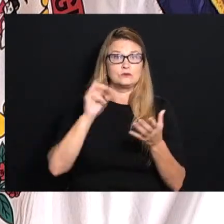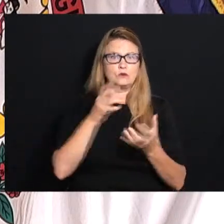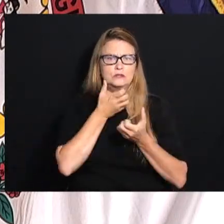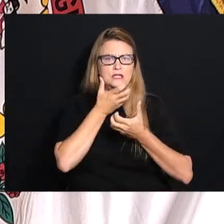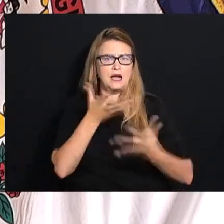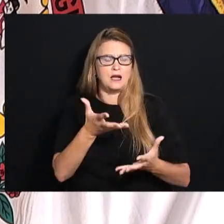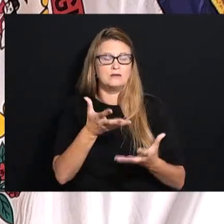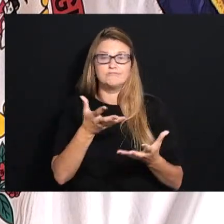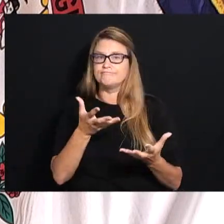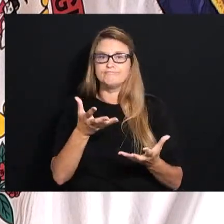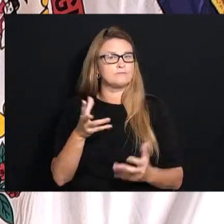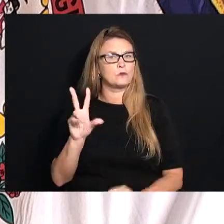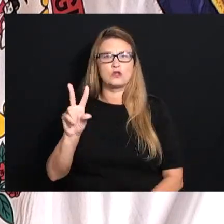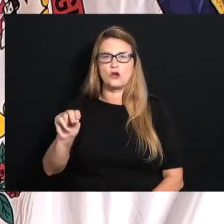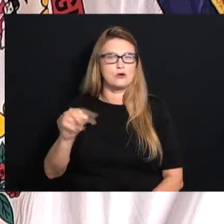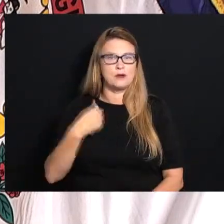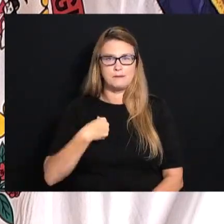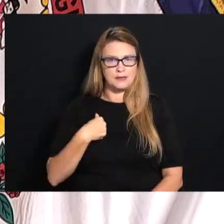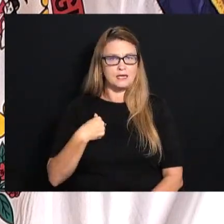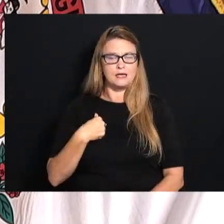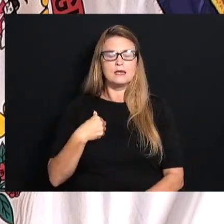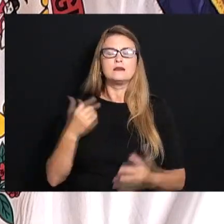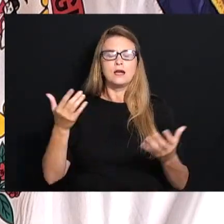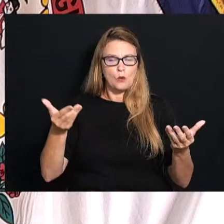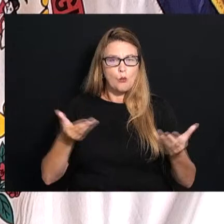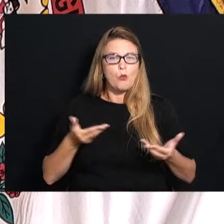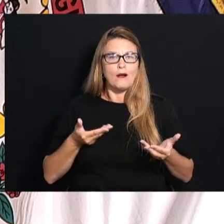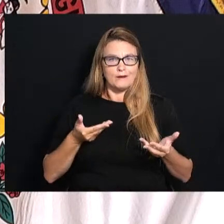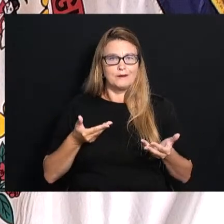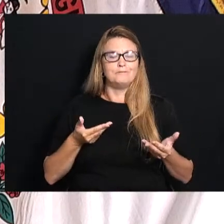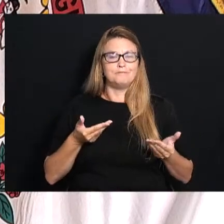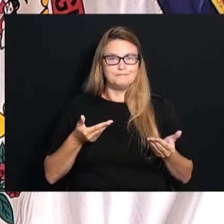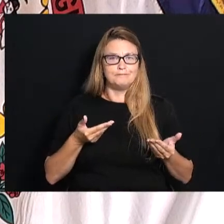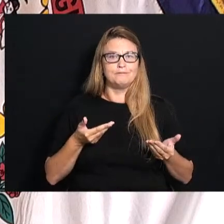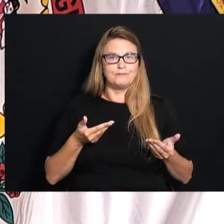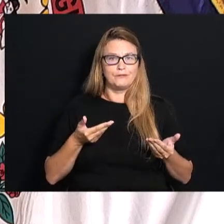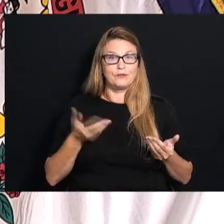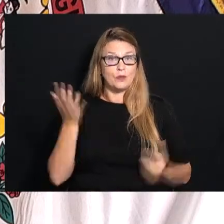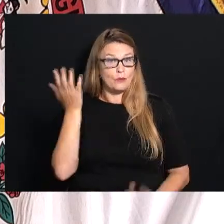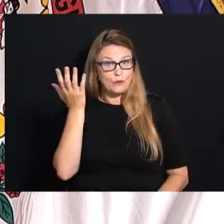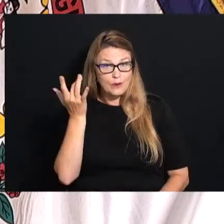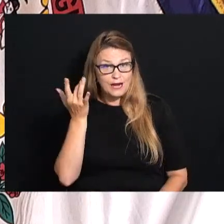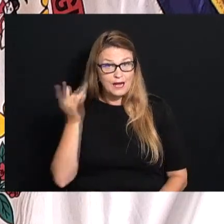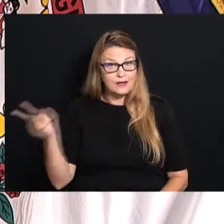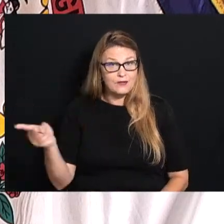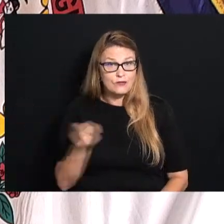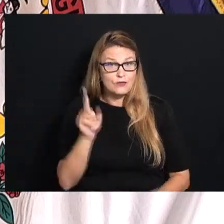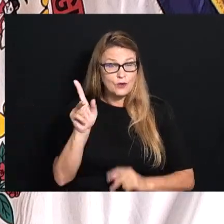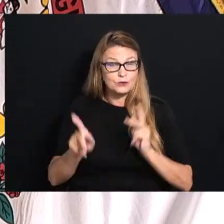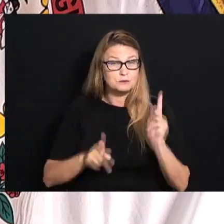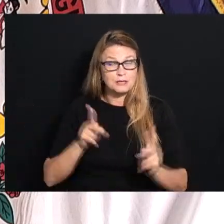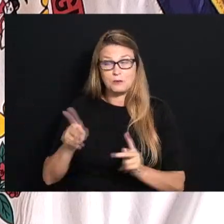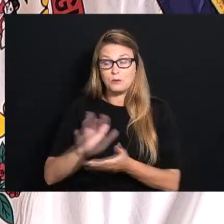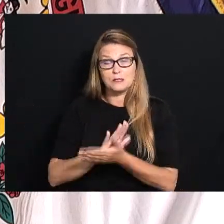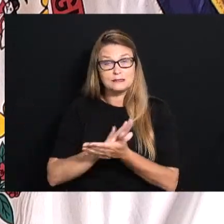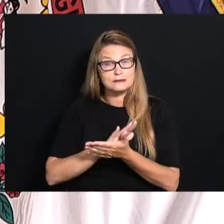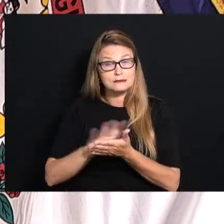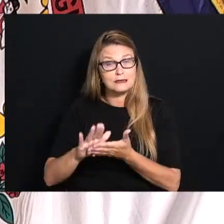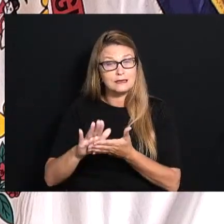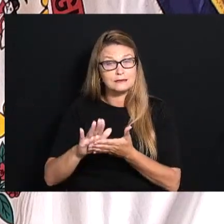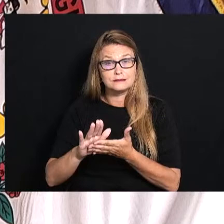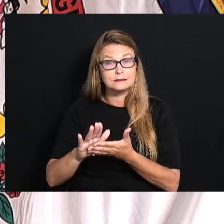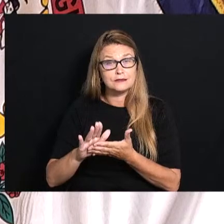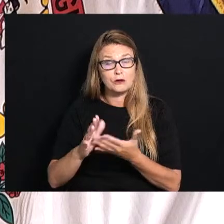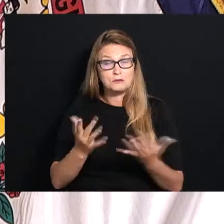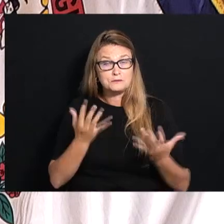be. I absolutely welcome it in every way, because those people were great to me, because they